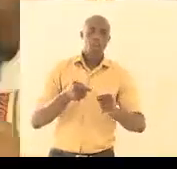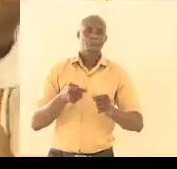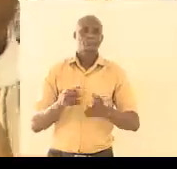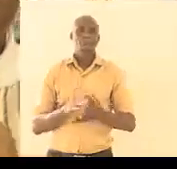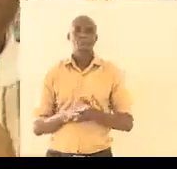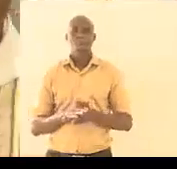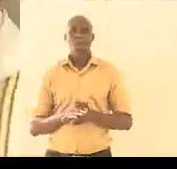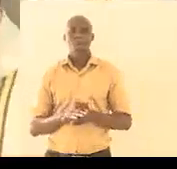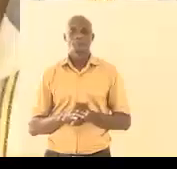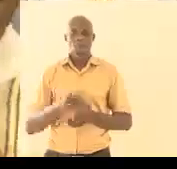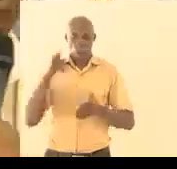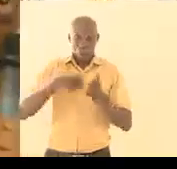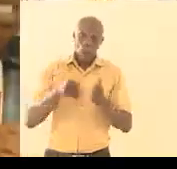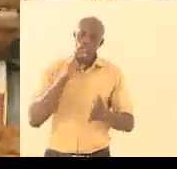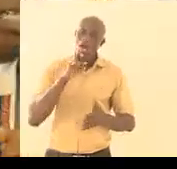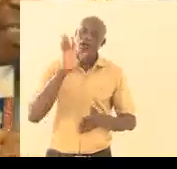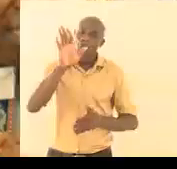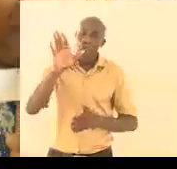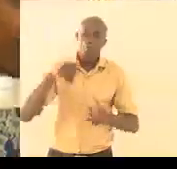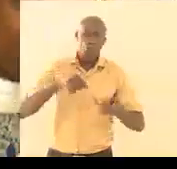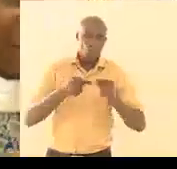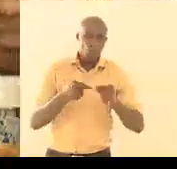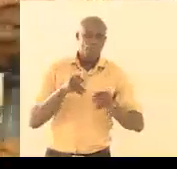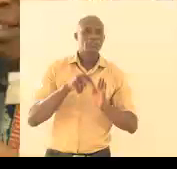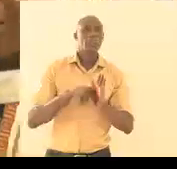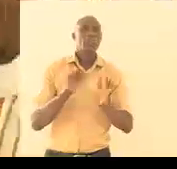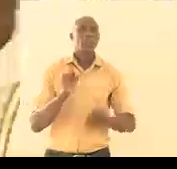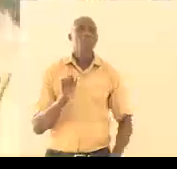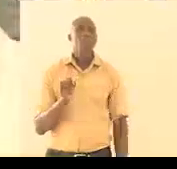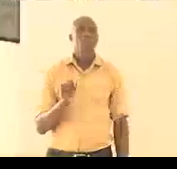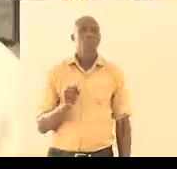what are your woundedness? What are your woundednesses?